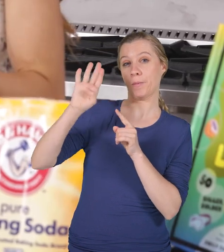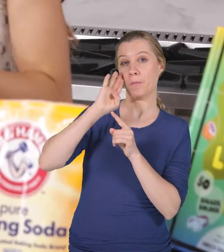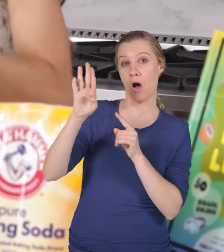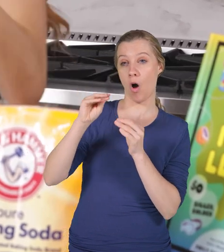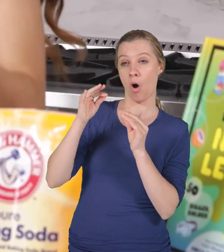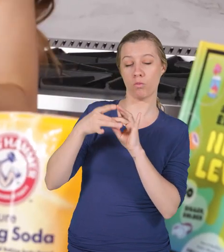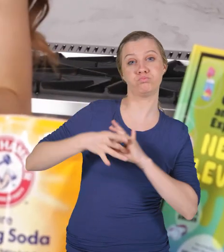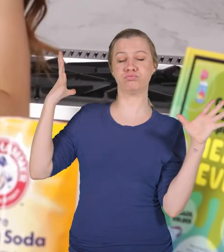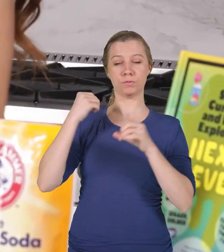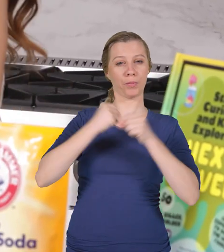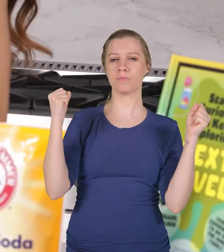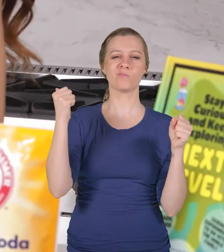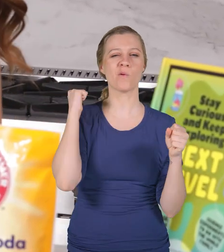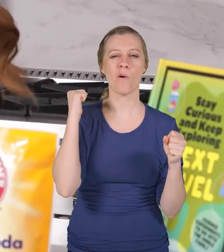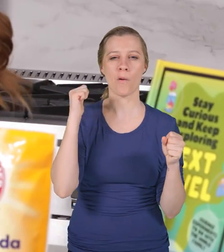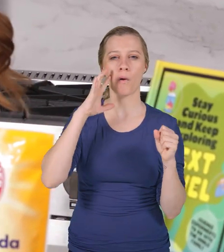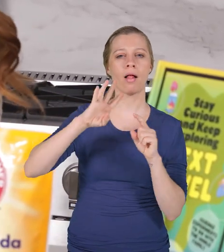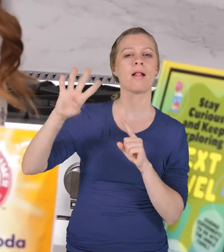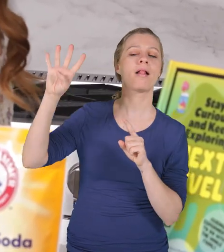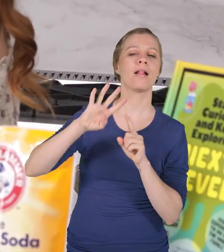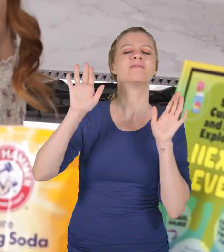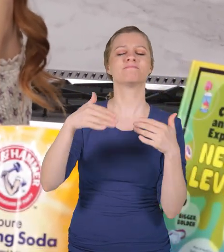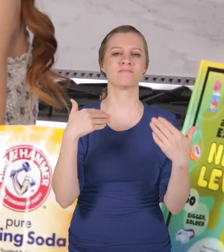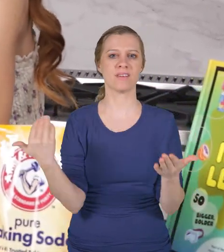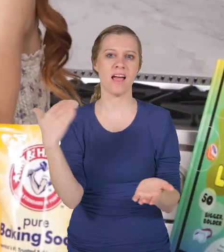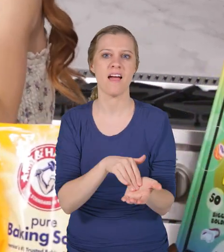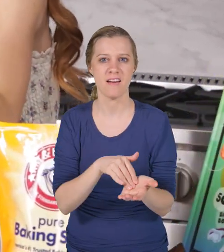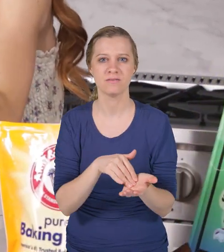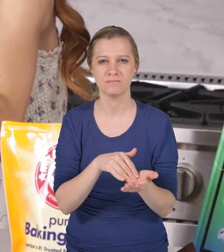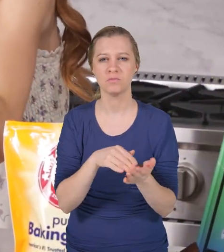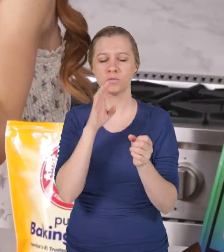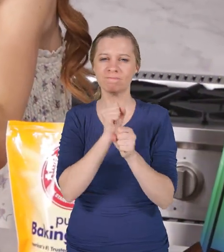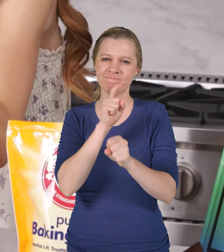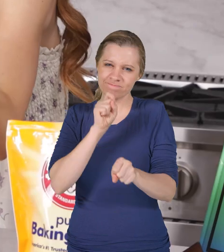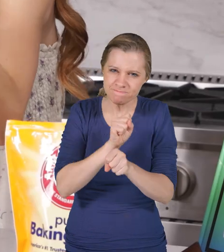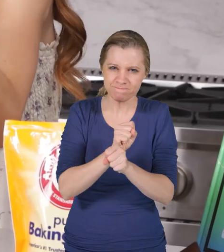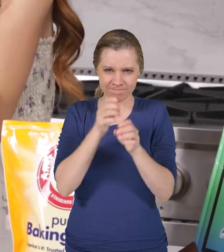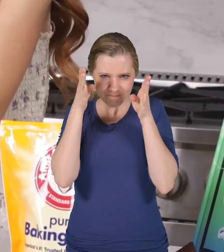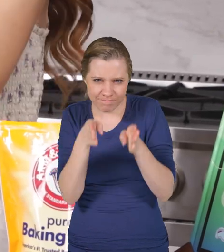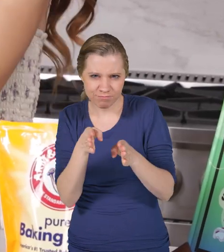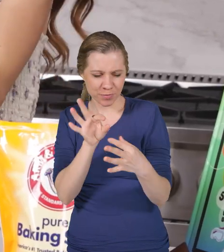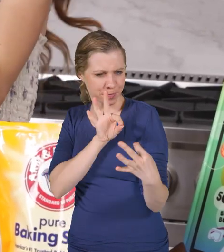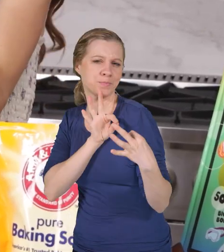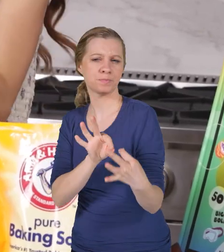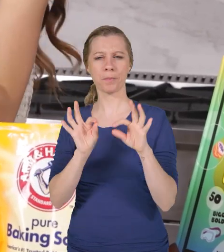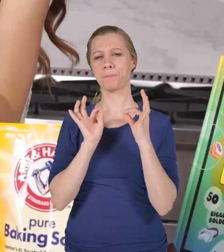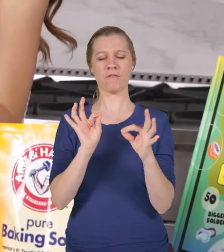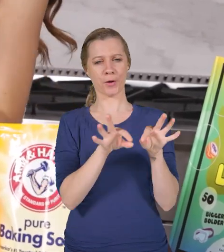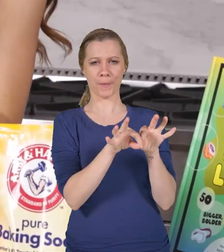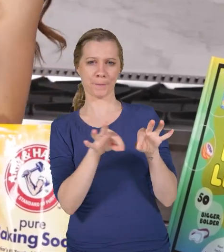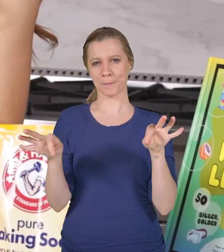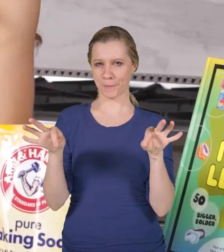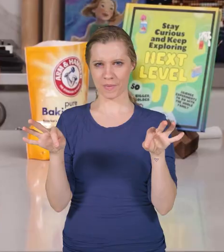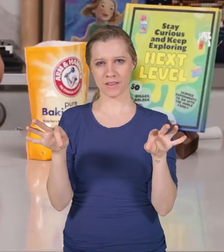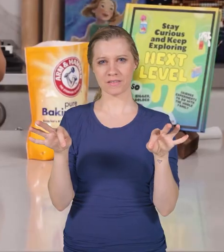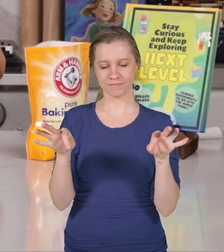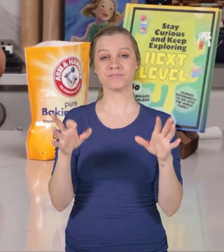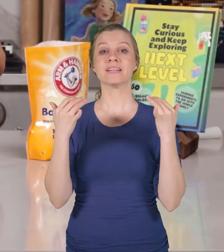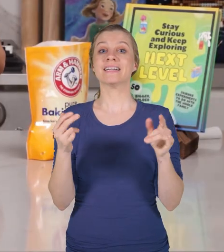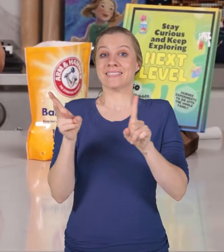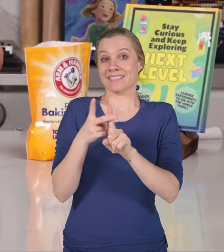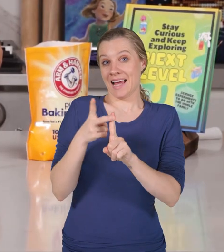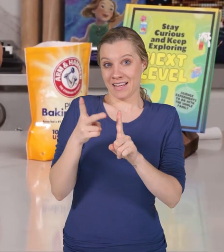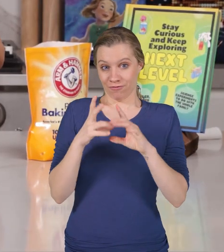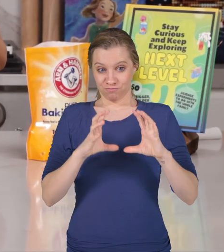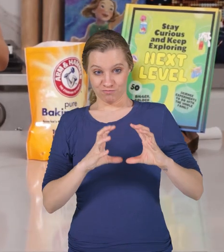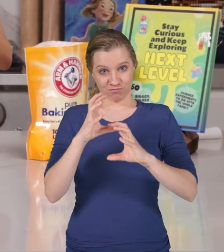and it's not going to release all at once. So let me redo this and I'm going to make sure I create a perfect seal with my snack bag. All right, we have